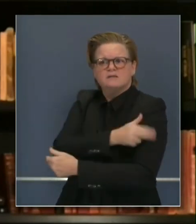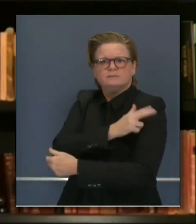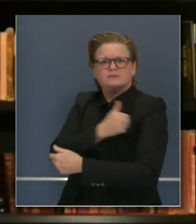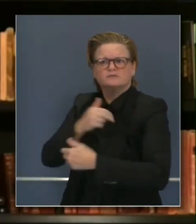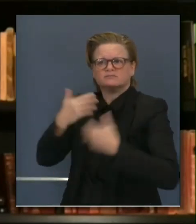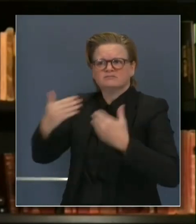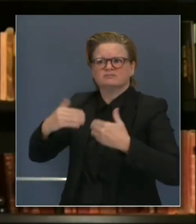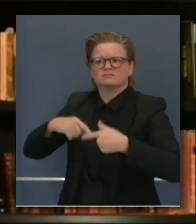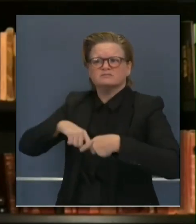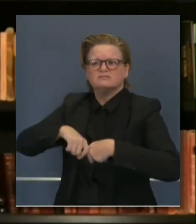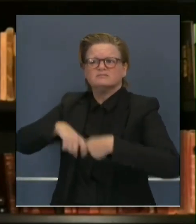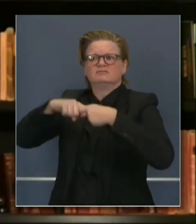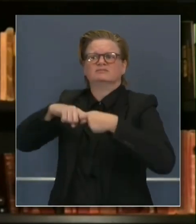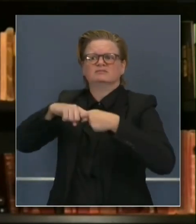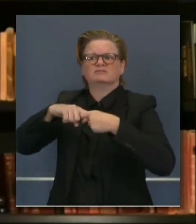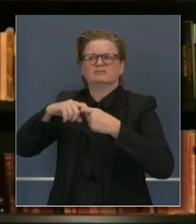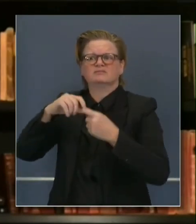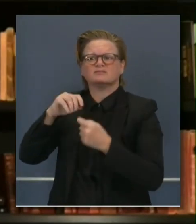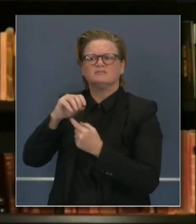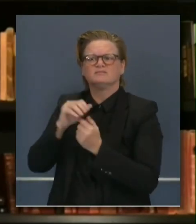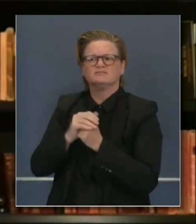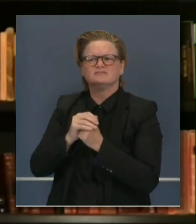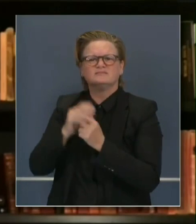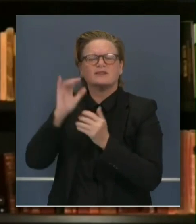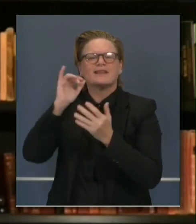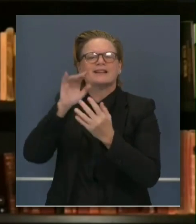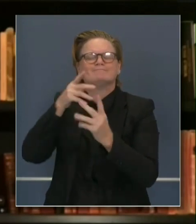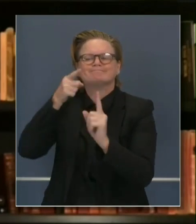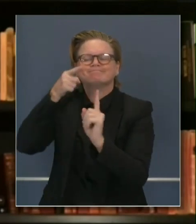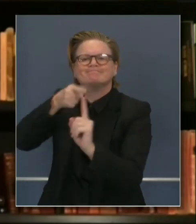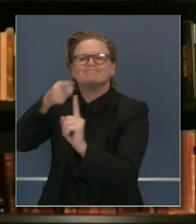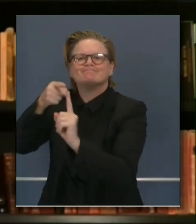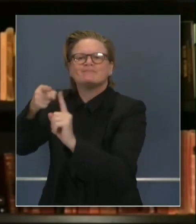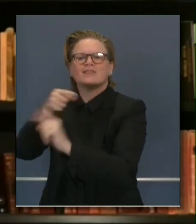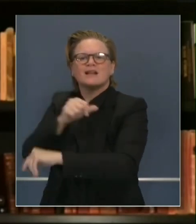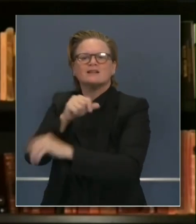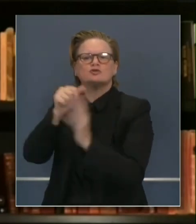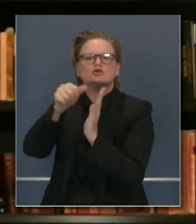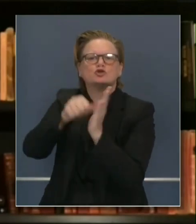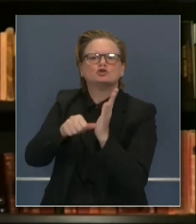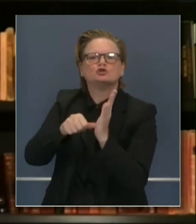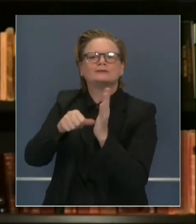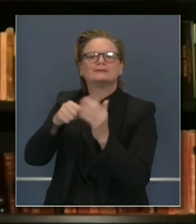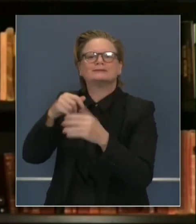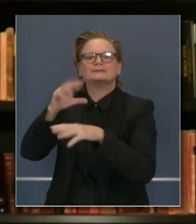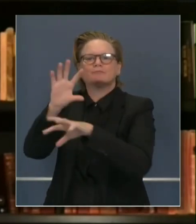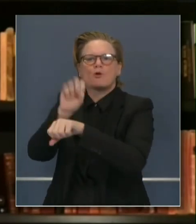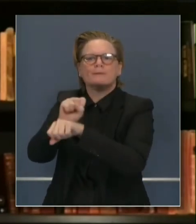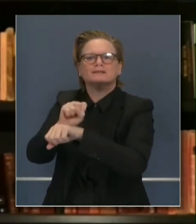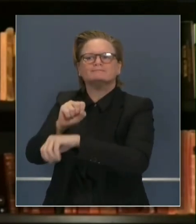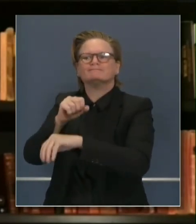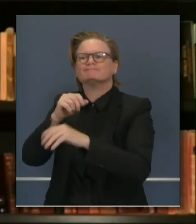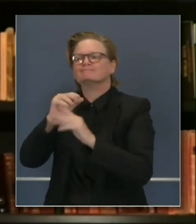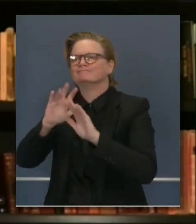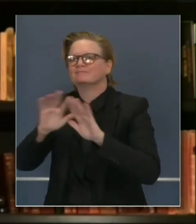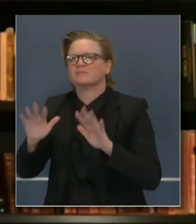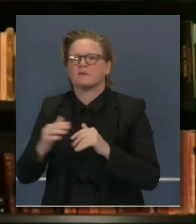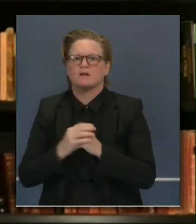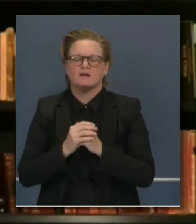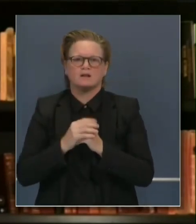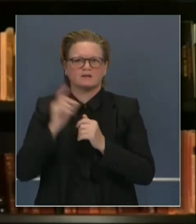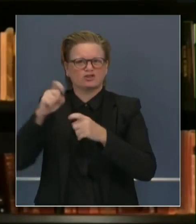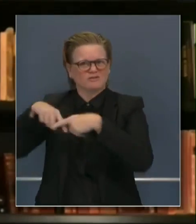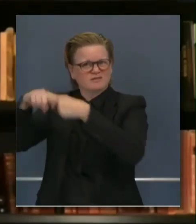surgeries to free up space and resources? In the last 72 hours, we've had very detailed, comprehensive,